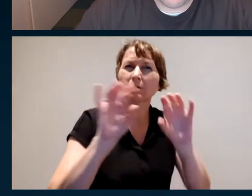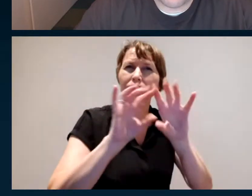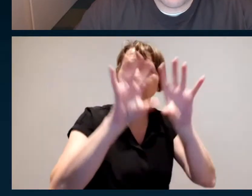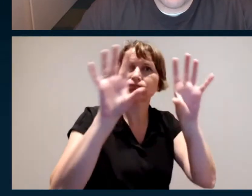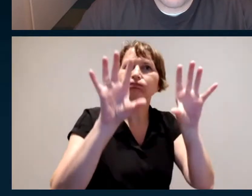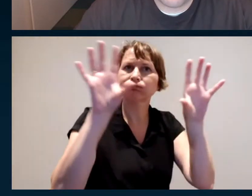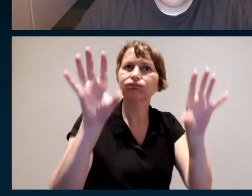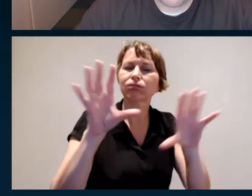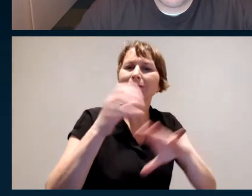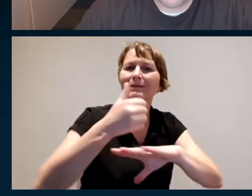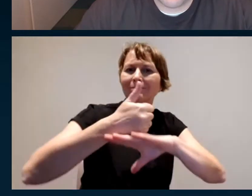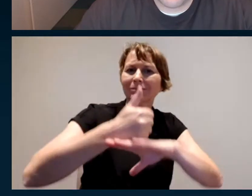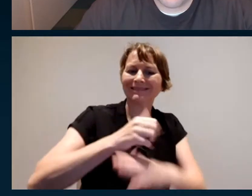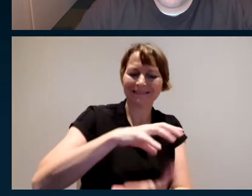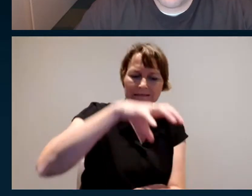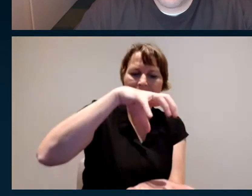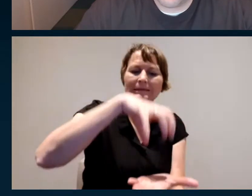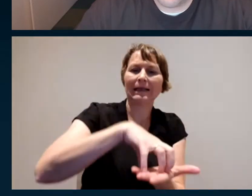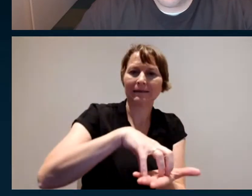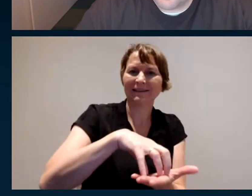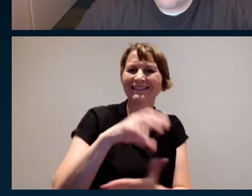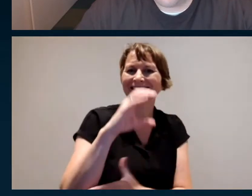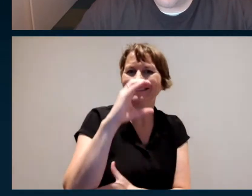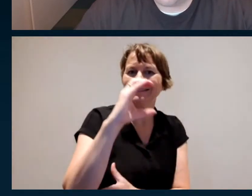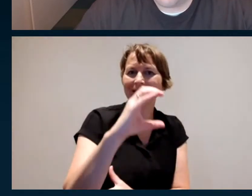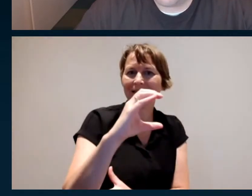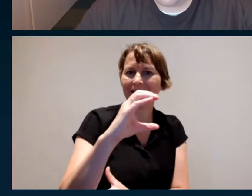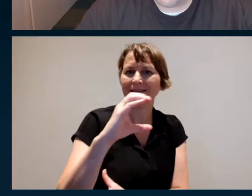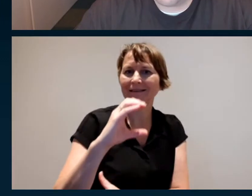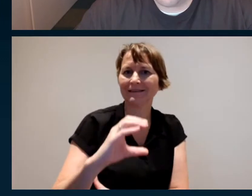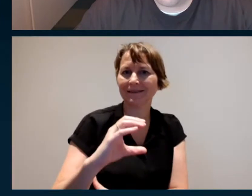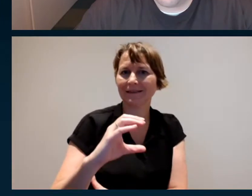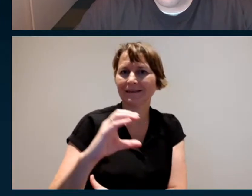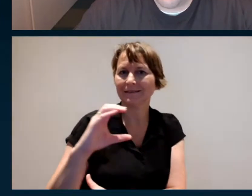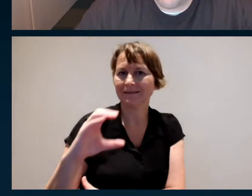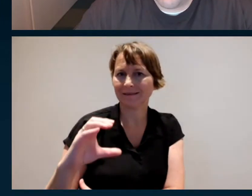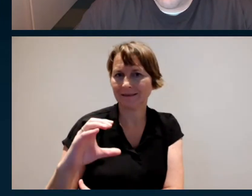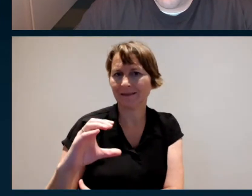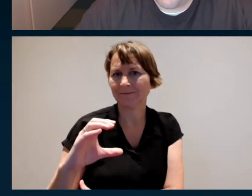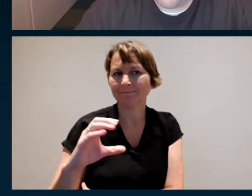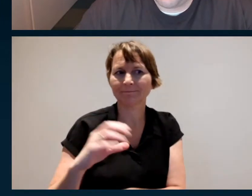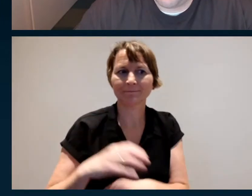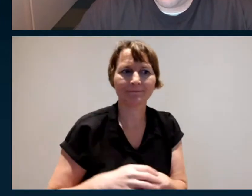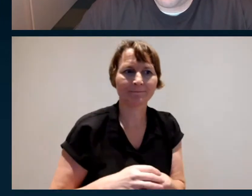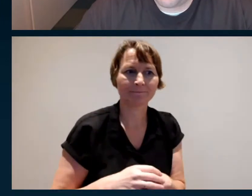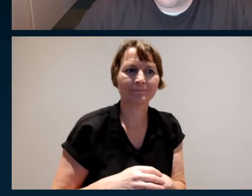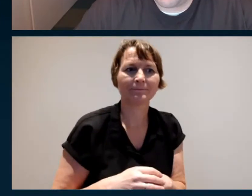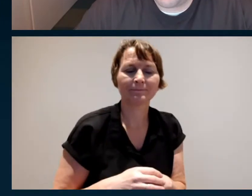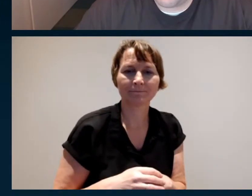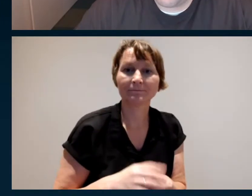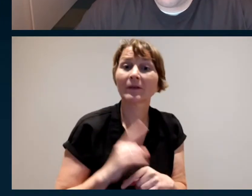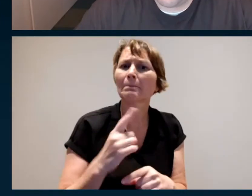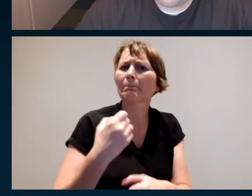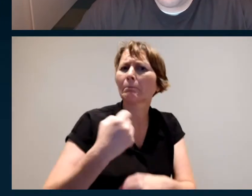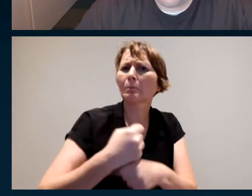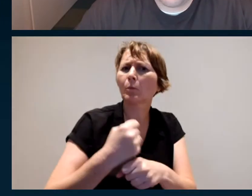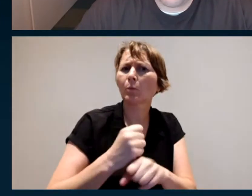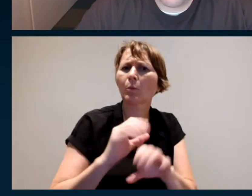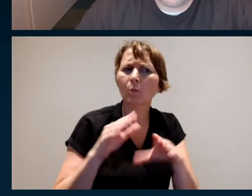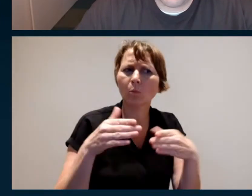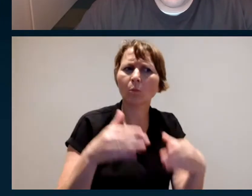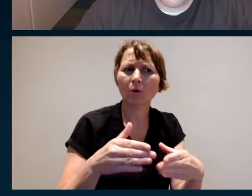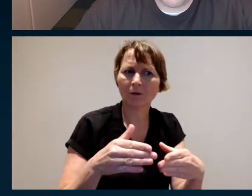excellence, so CCCs or COEs, what they call, and working with insurance